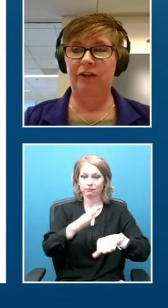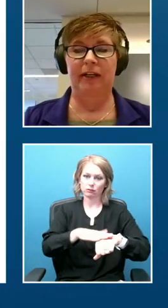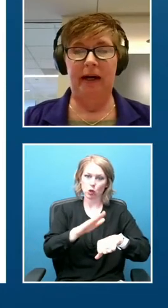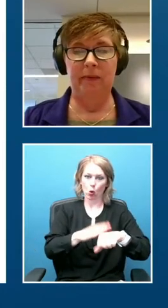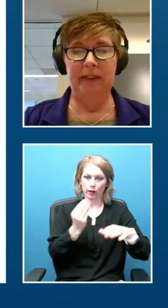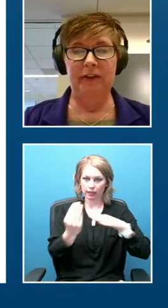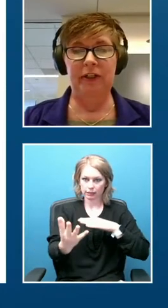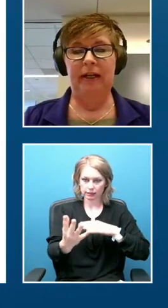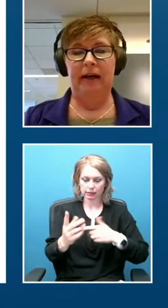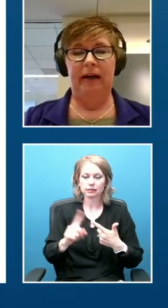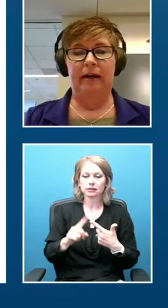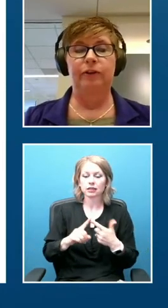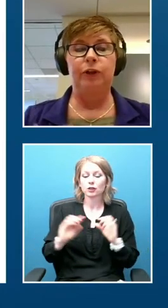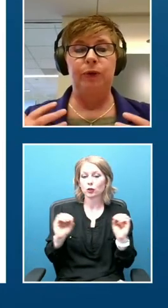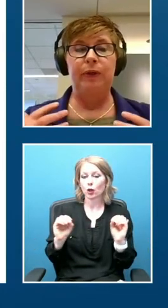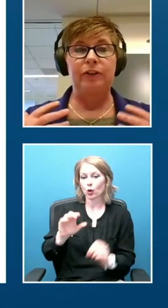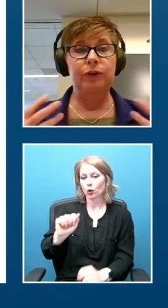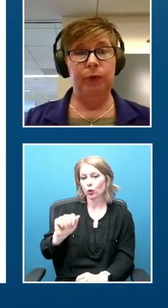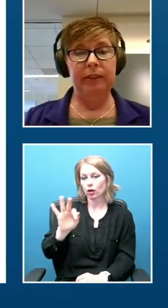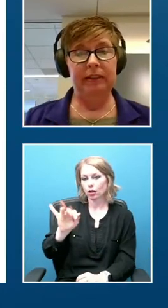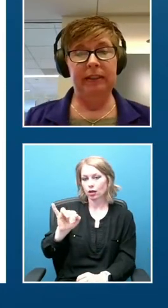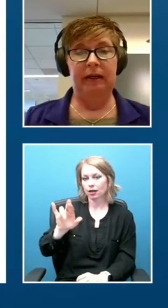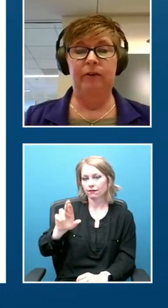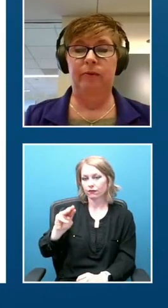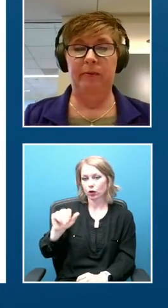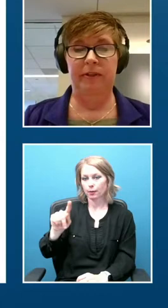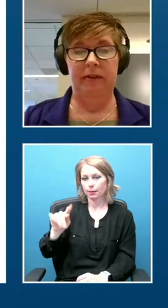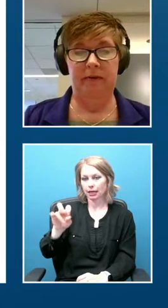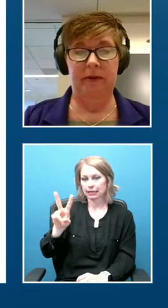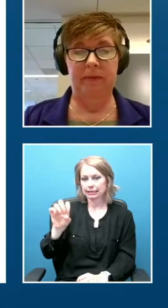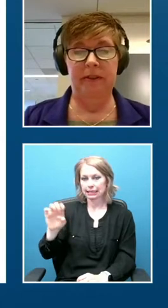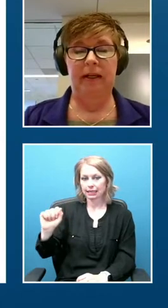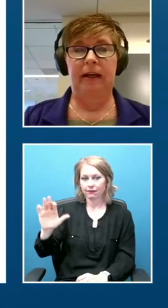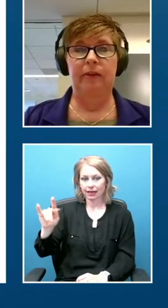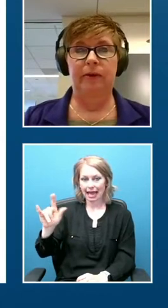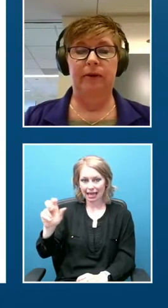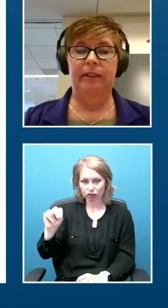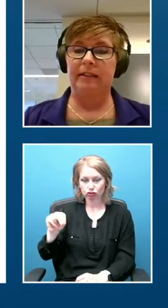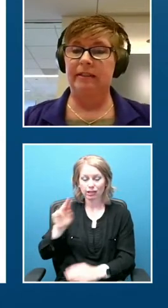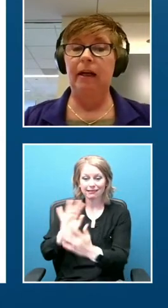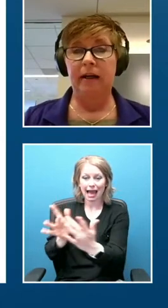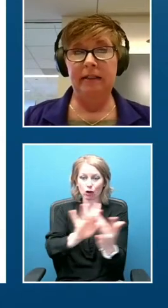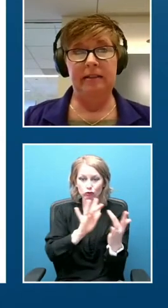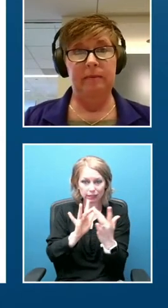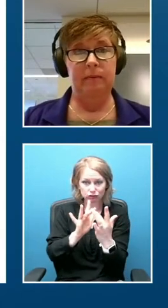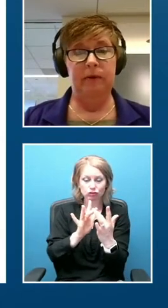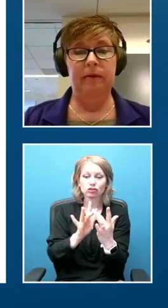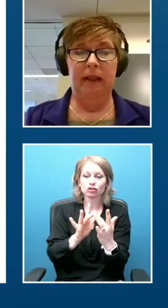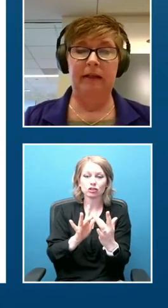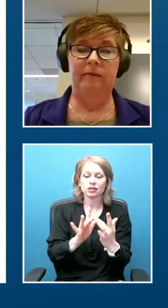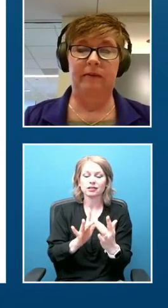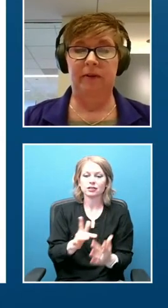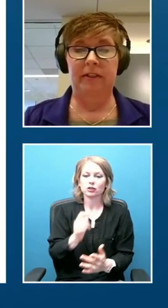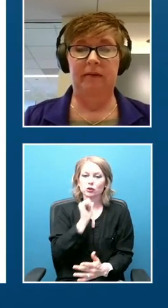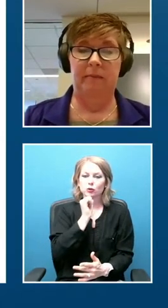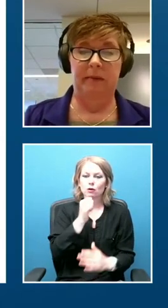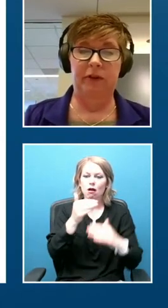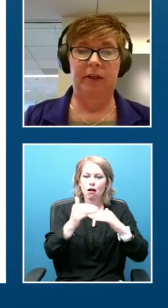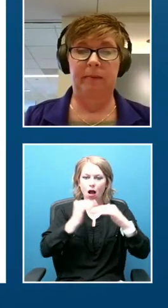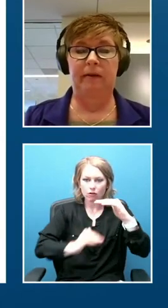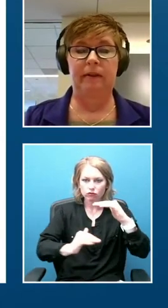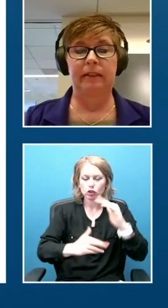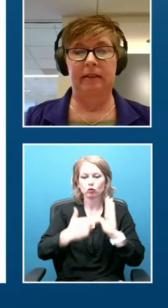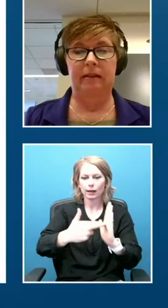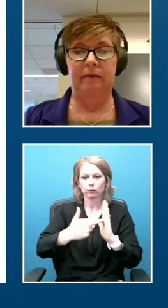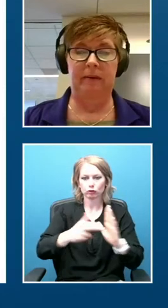affirmative action outreach to historically underrepresented groups. And third is the unacceptable lack of diversity of the